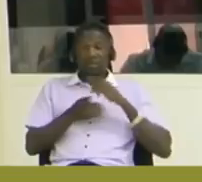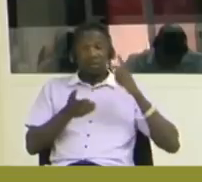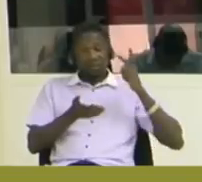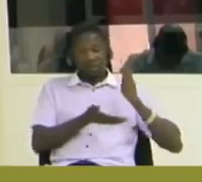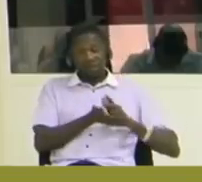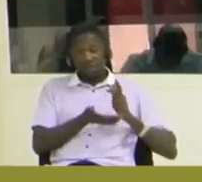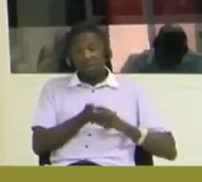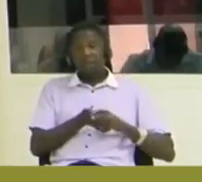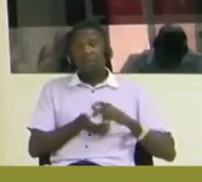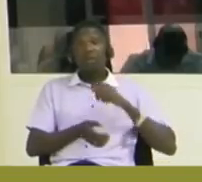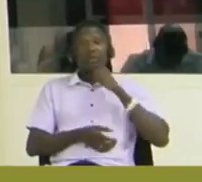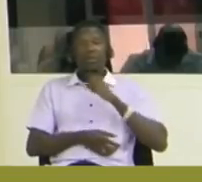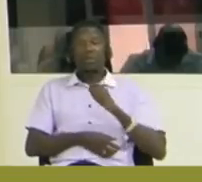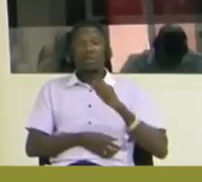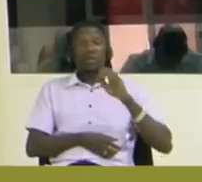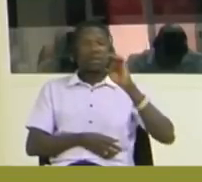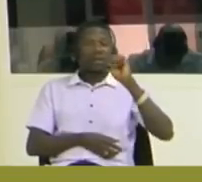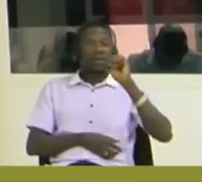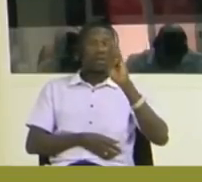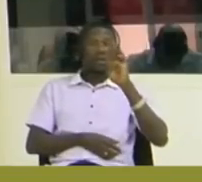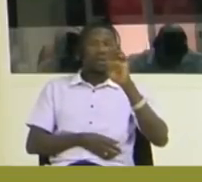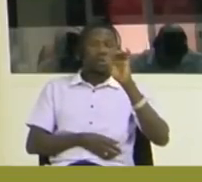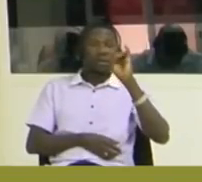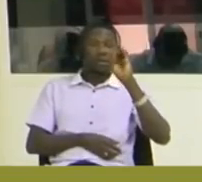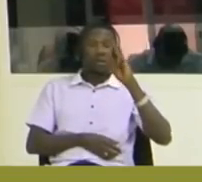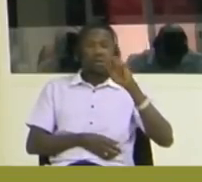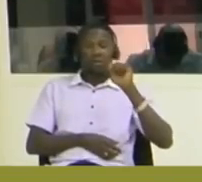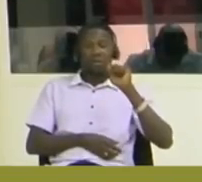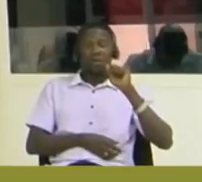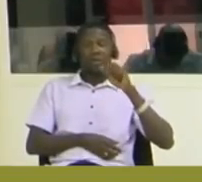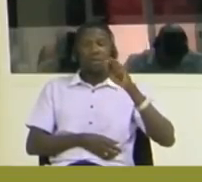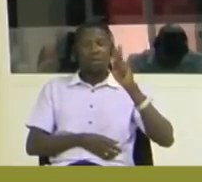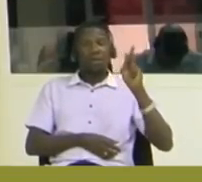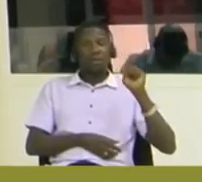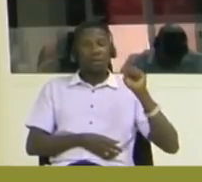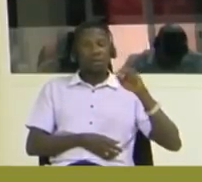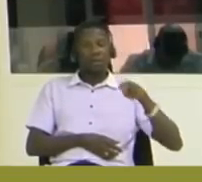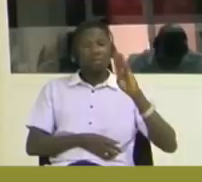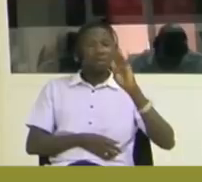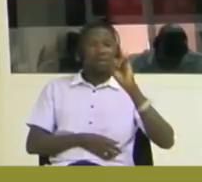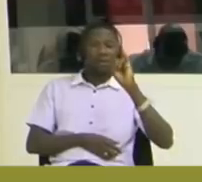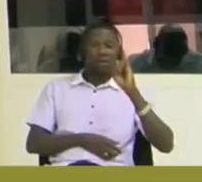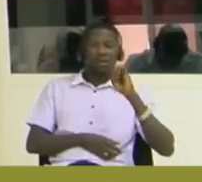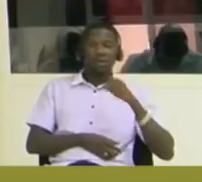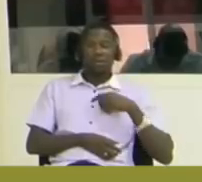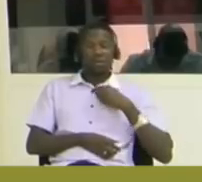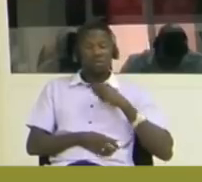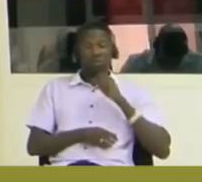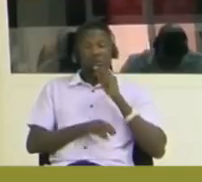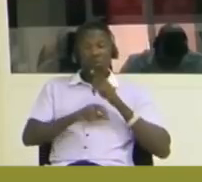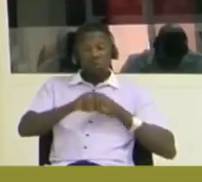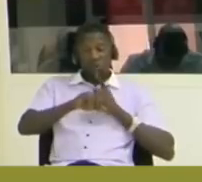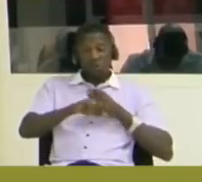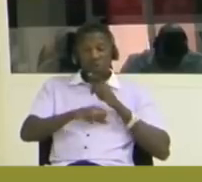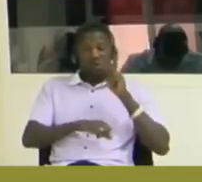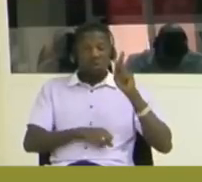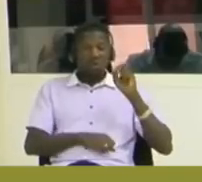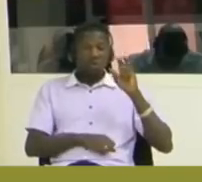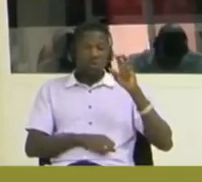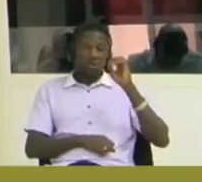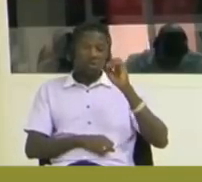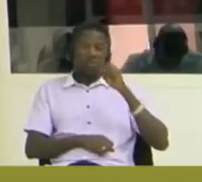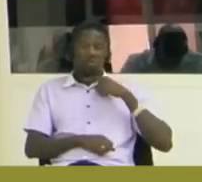that Mr. Ibrahim Akambi warned Koro to be very careful of you. What do you say to that? Well,